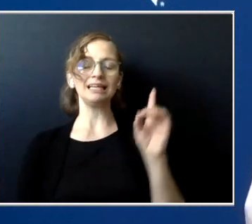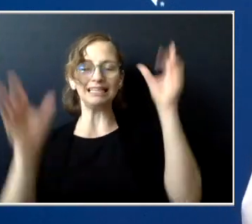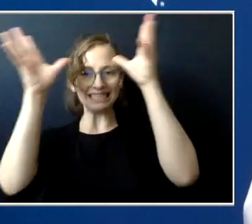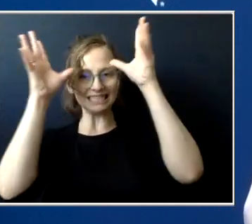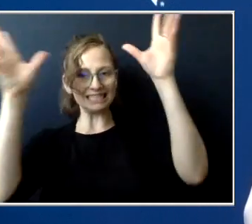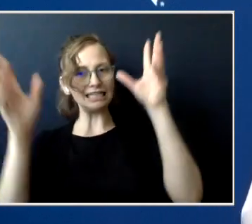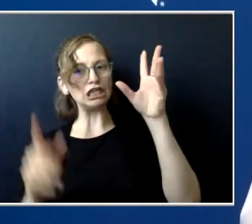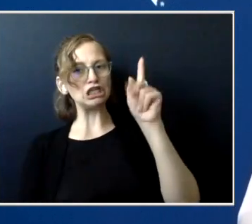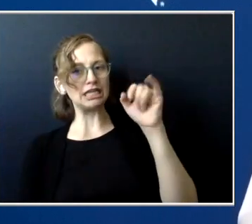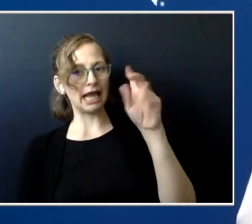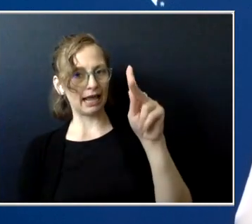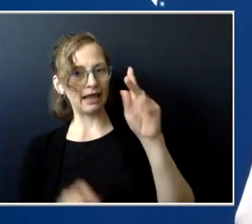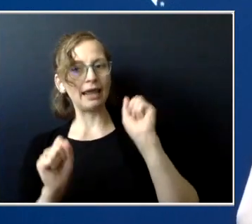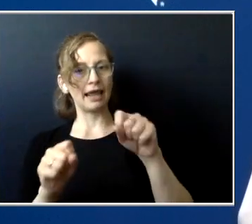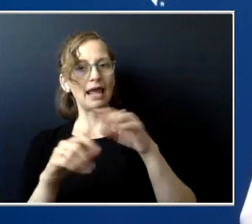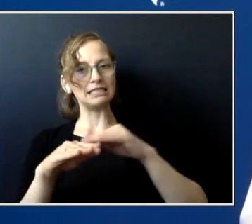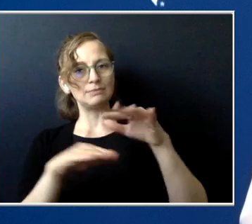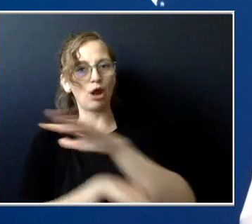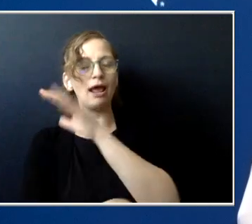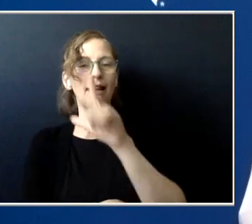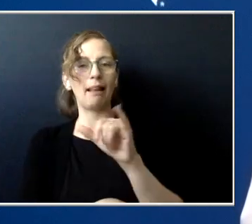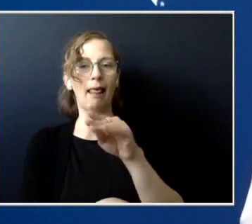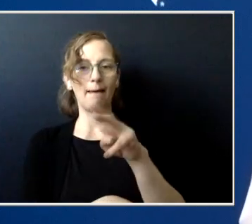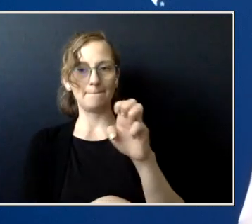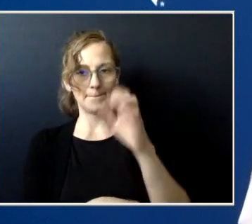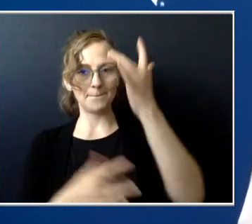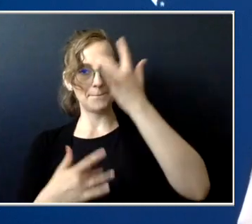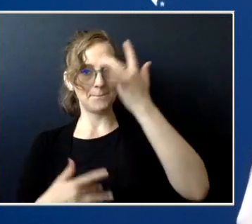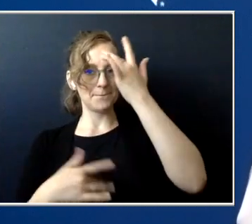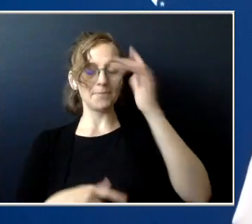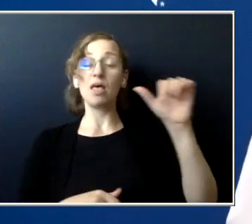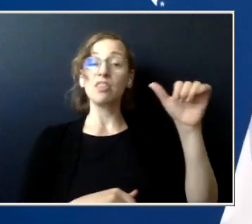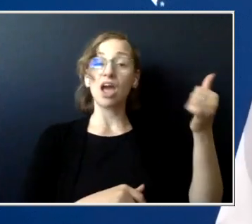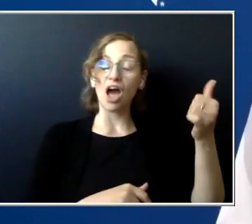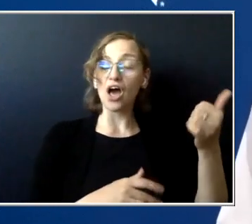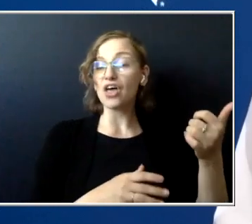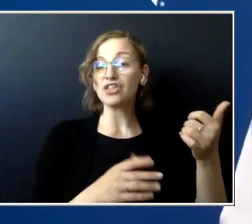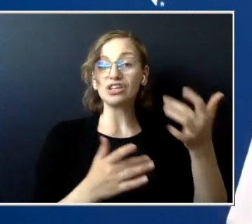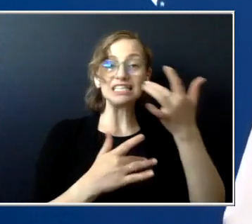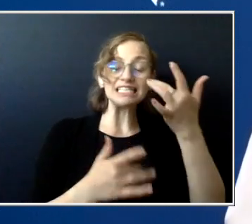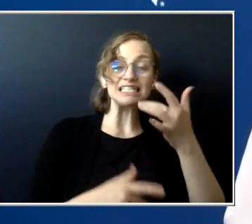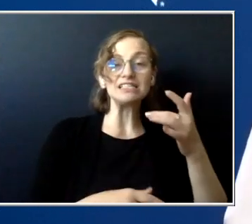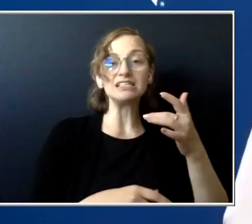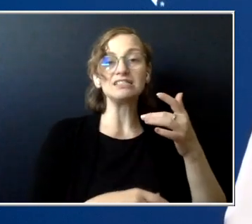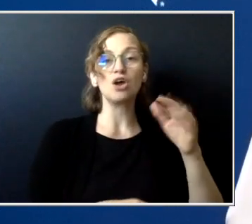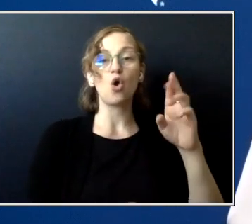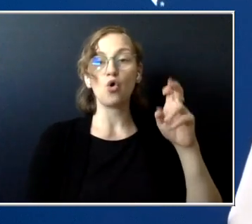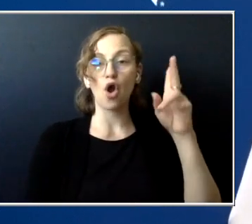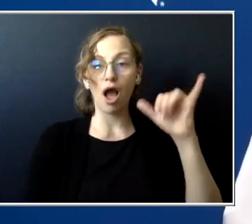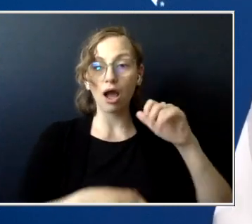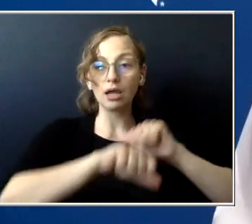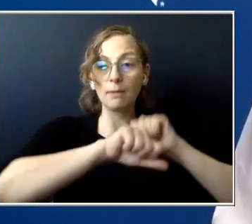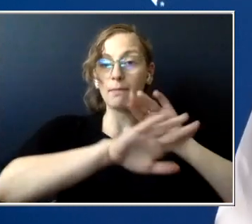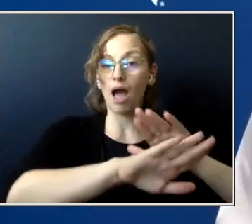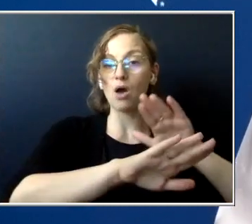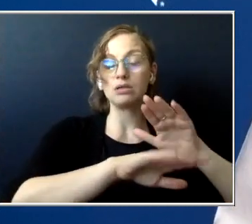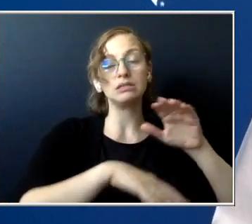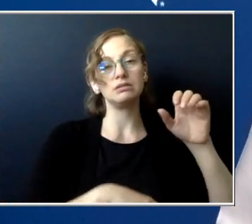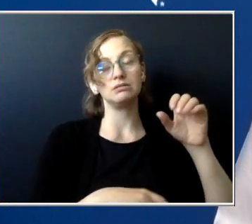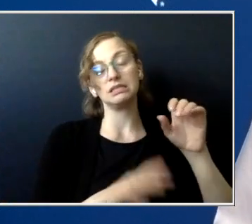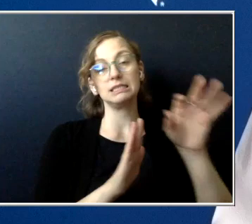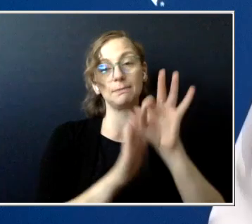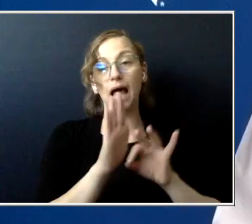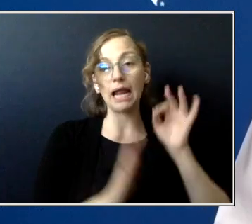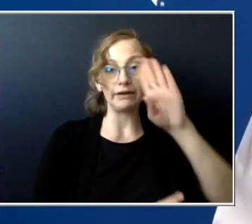diseases I talked about, such as Rocky Mountain spotted fever or ehrlichiosis, those are more common around here than Lyme. Most of the cases